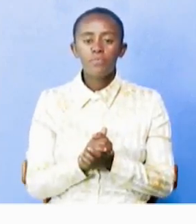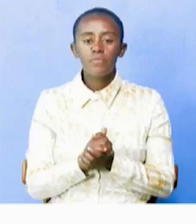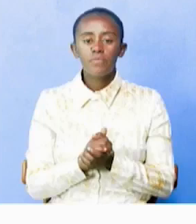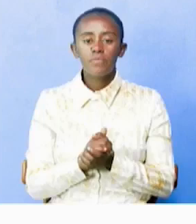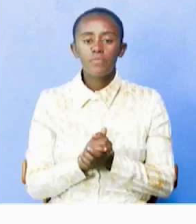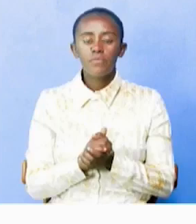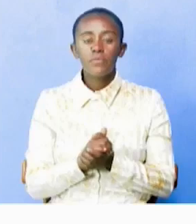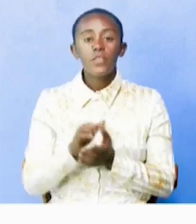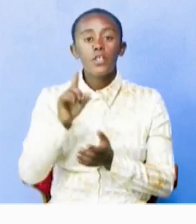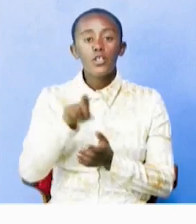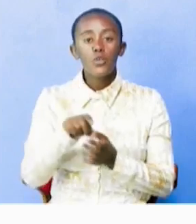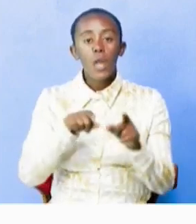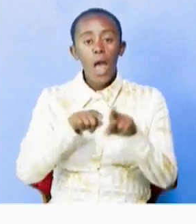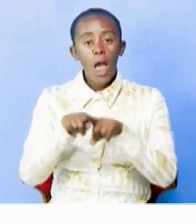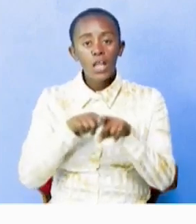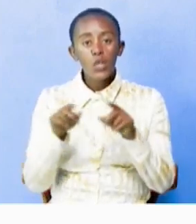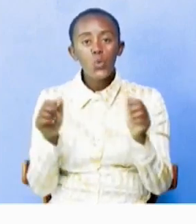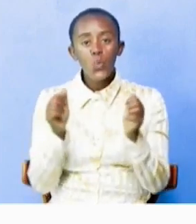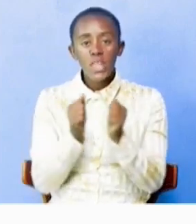should agree with